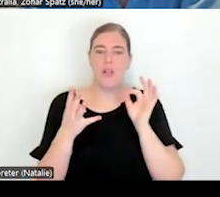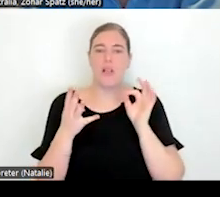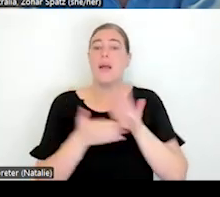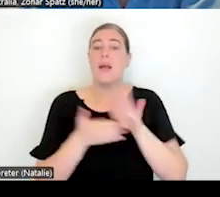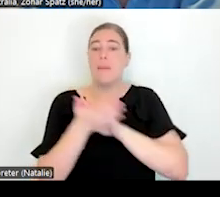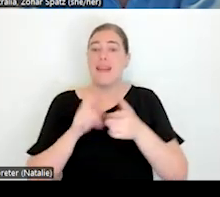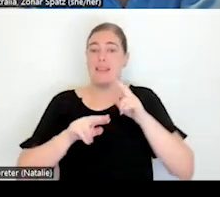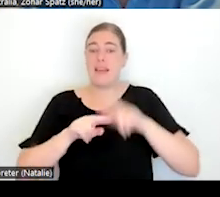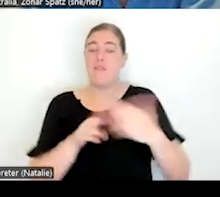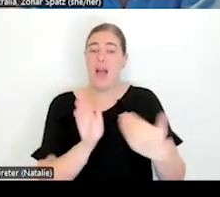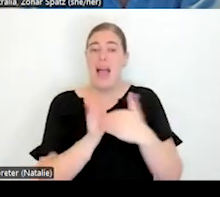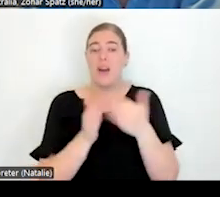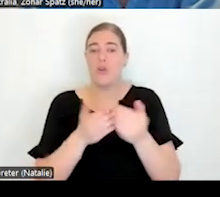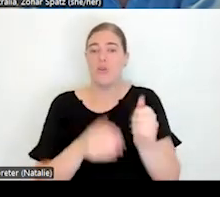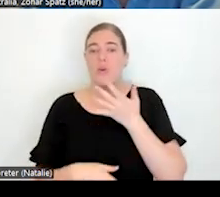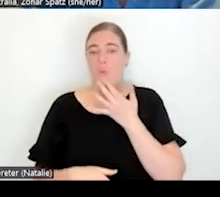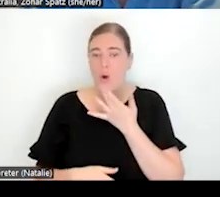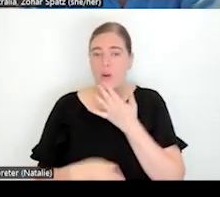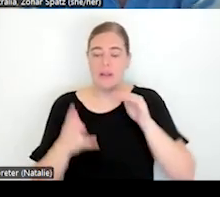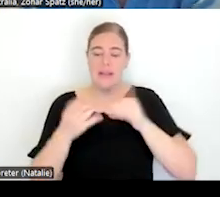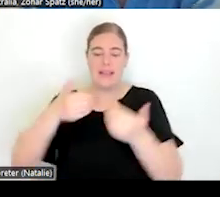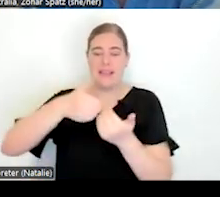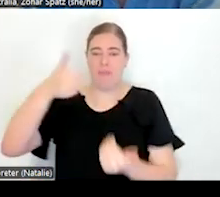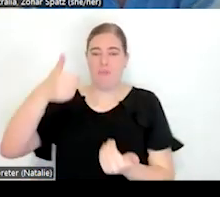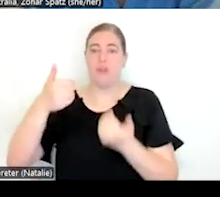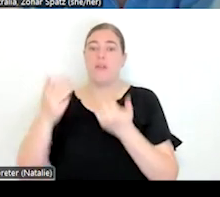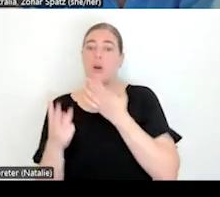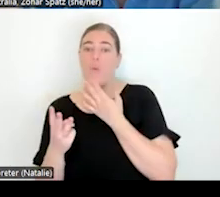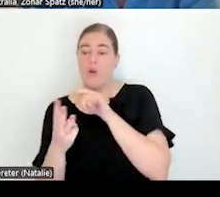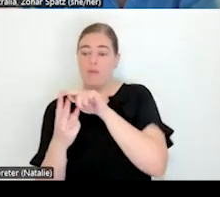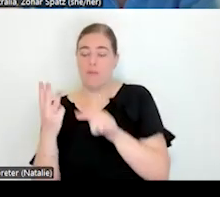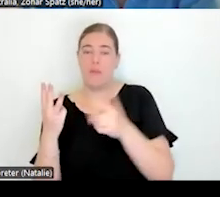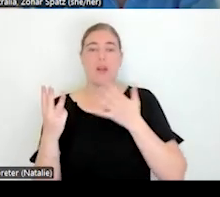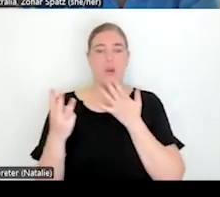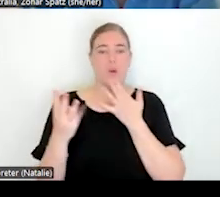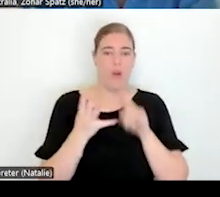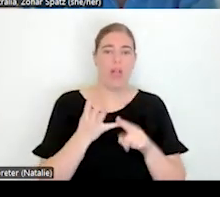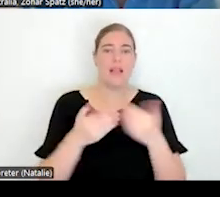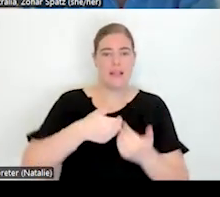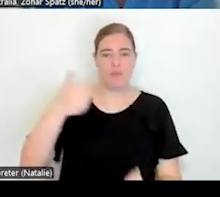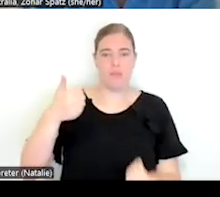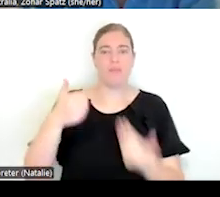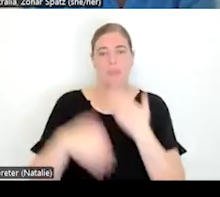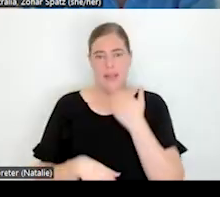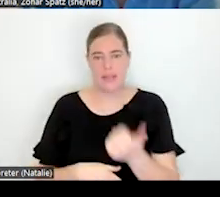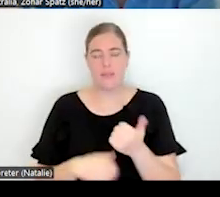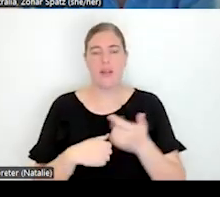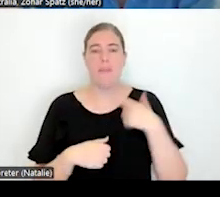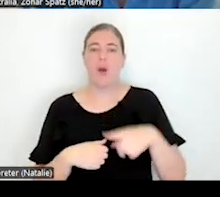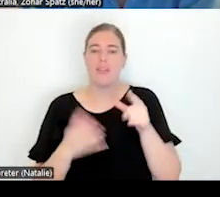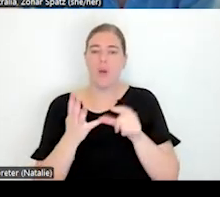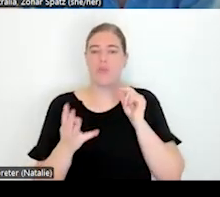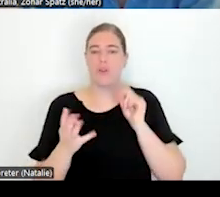separately as it will be contracted separately. Please go to the information on our website regarding this